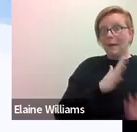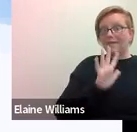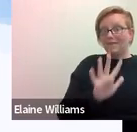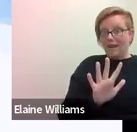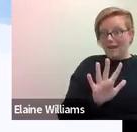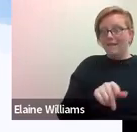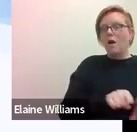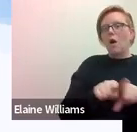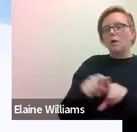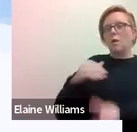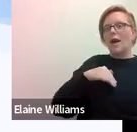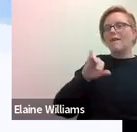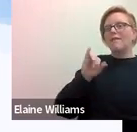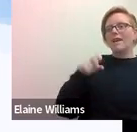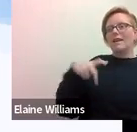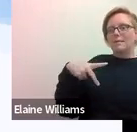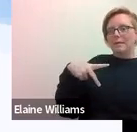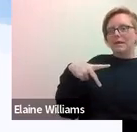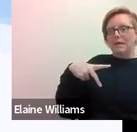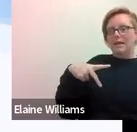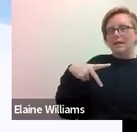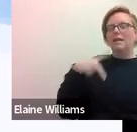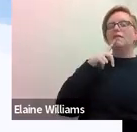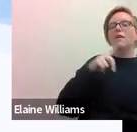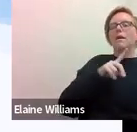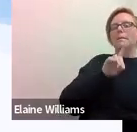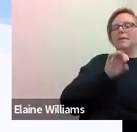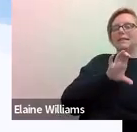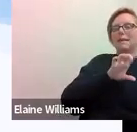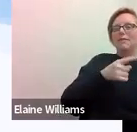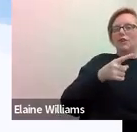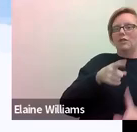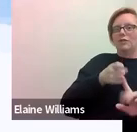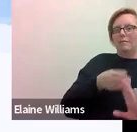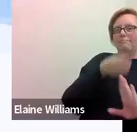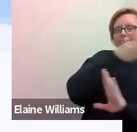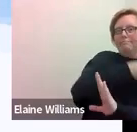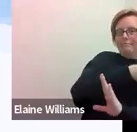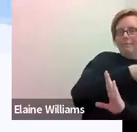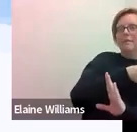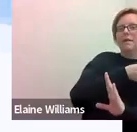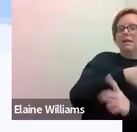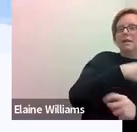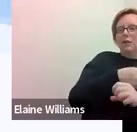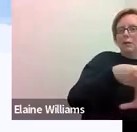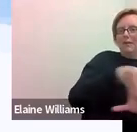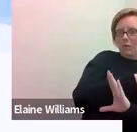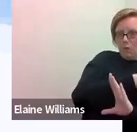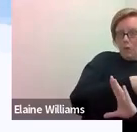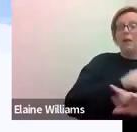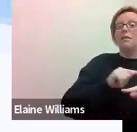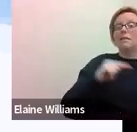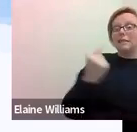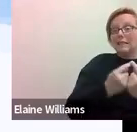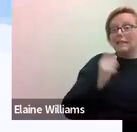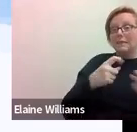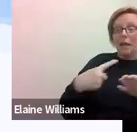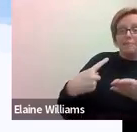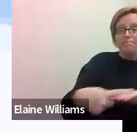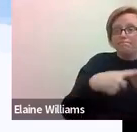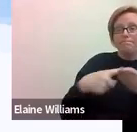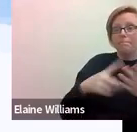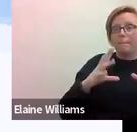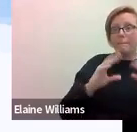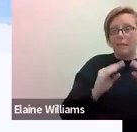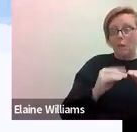IEP on December 1st of the previous year, the team then comes together, and there is a requirement that the team includes